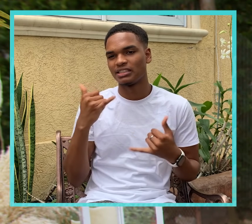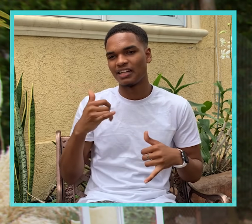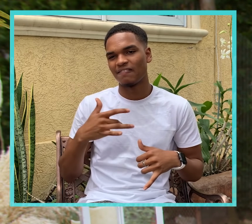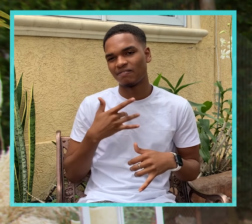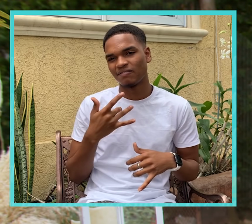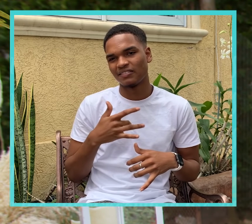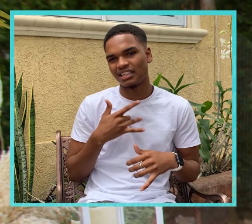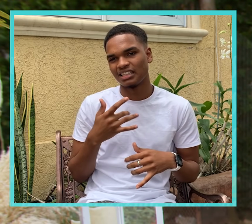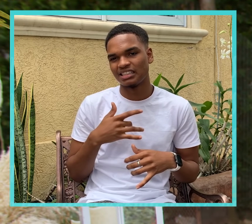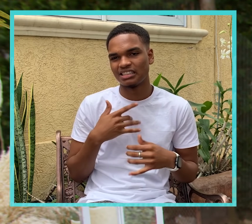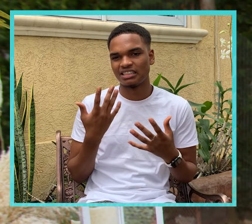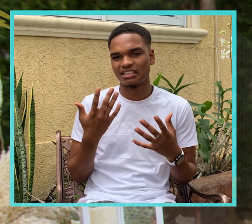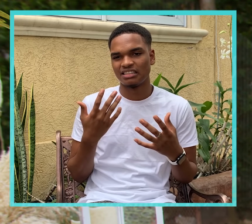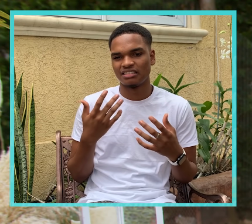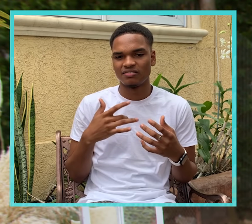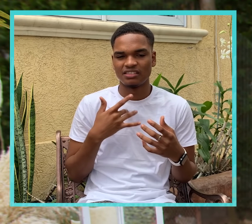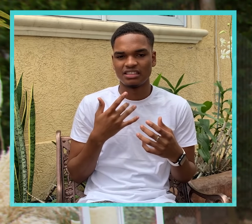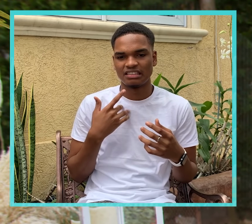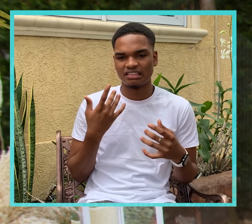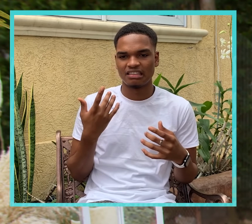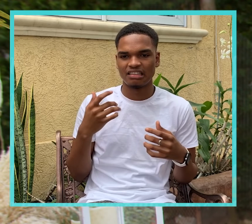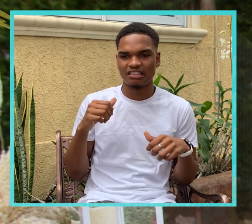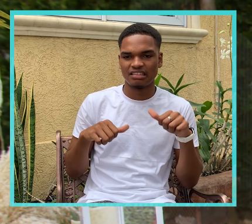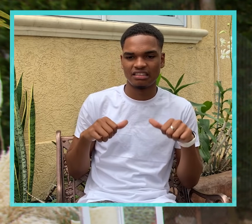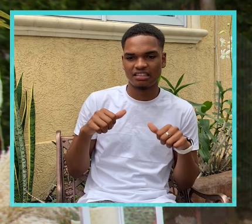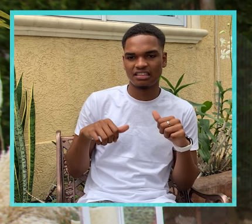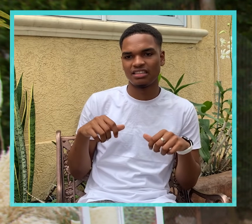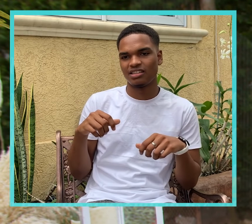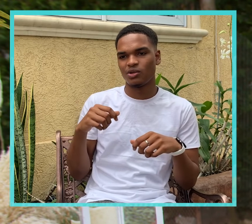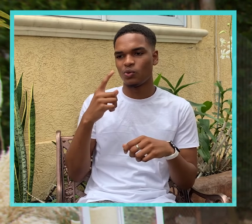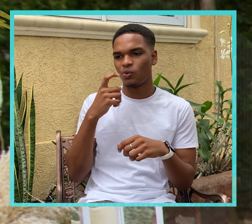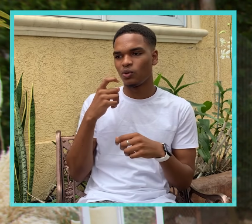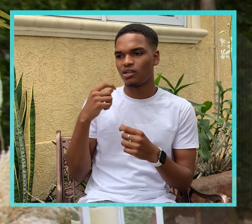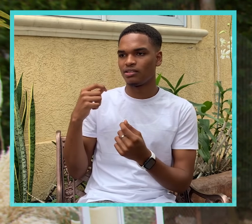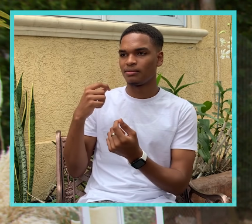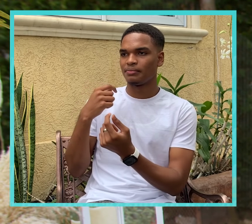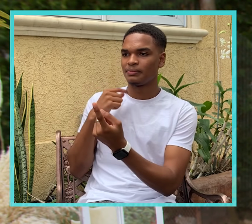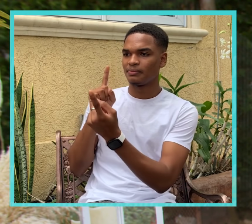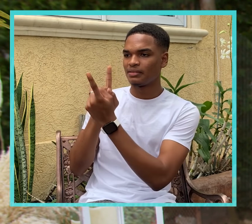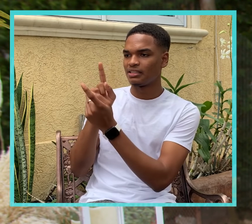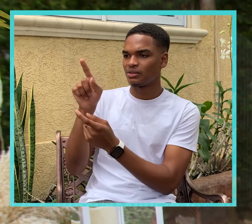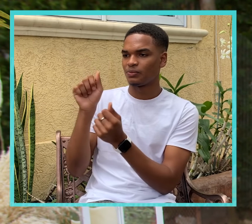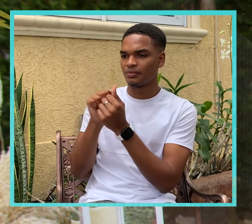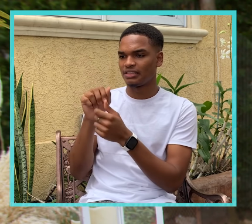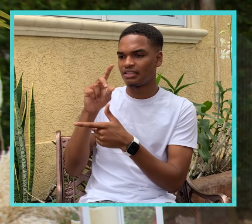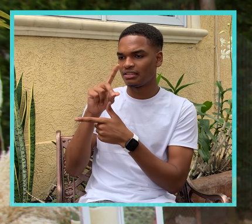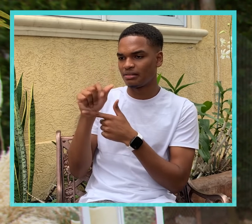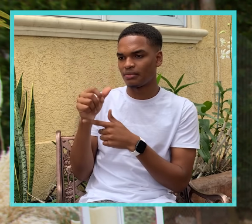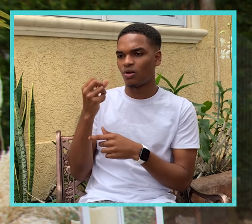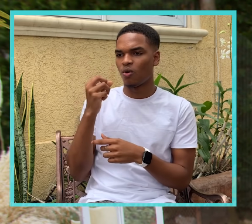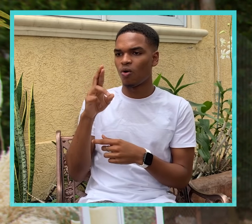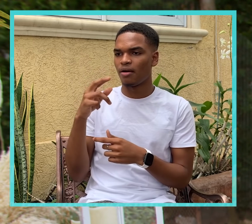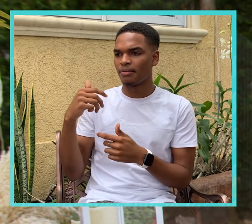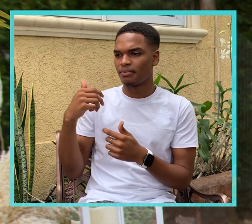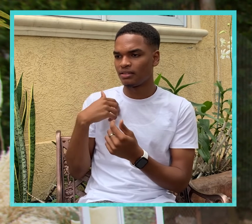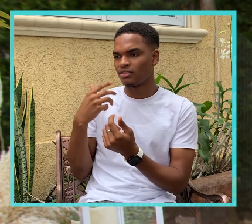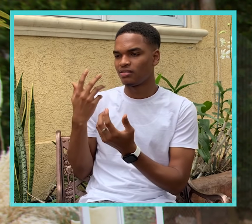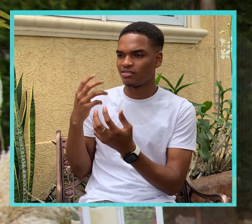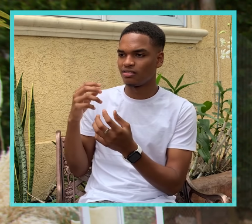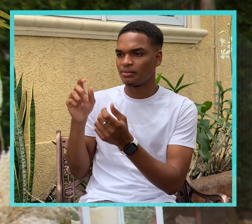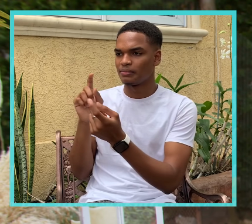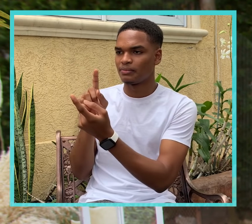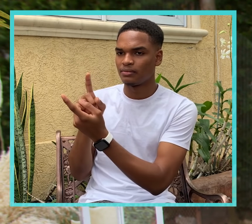a little sheepish or awkward in approaching someone with a disability or in navigating that space, what would